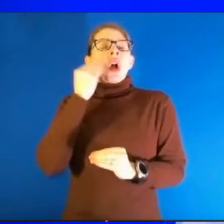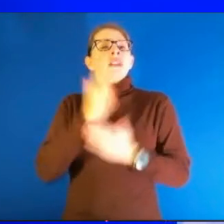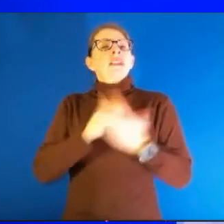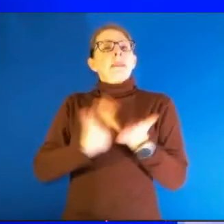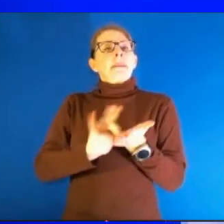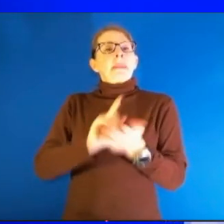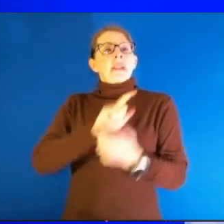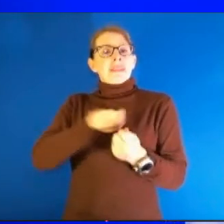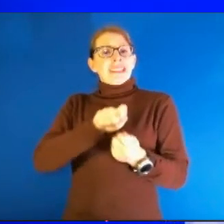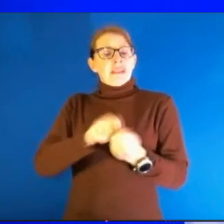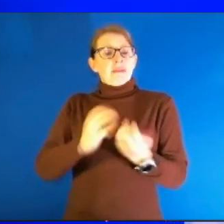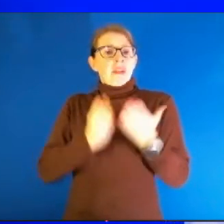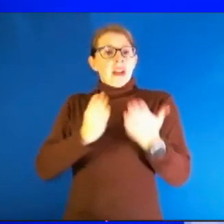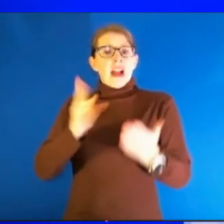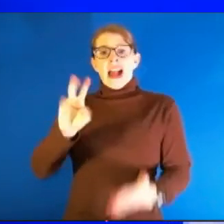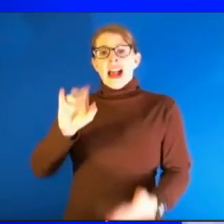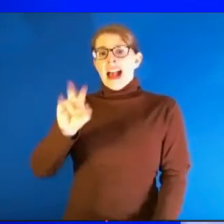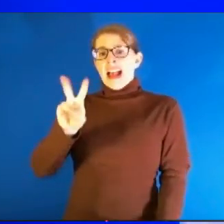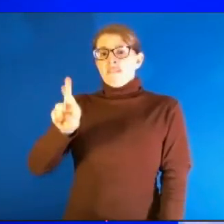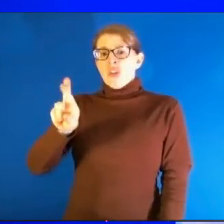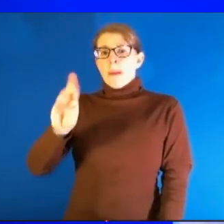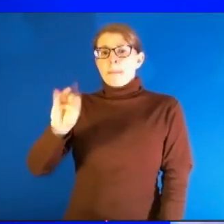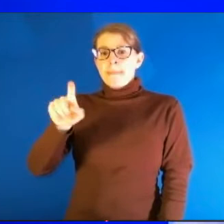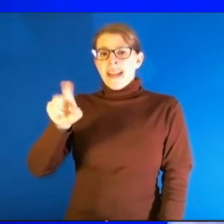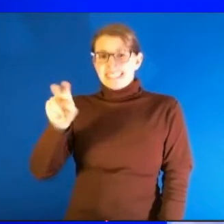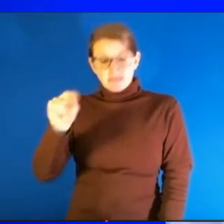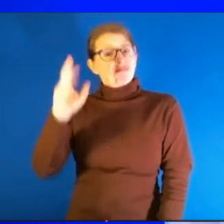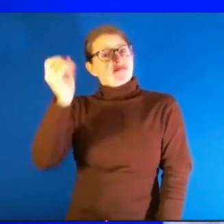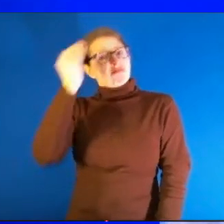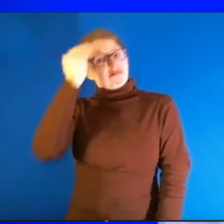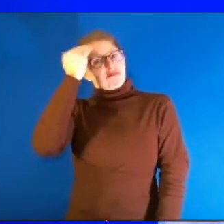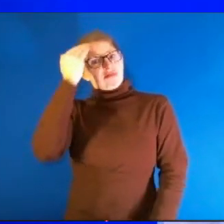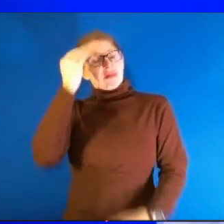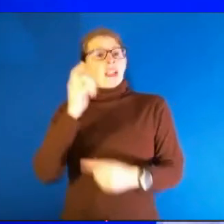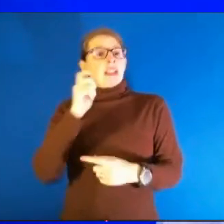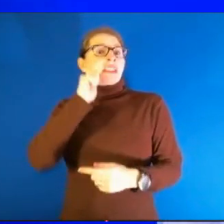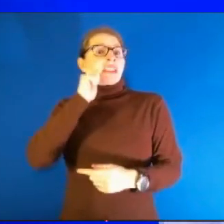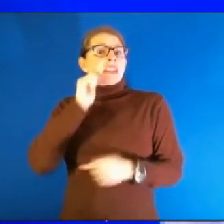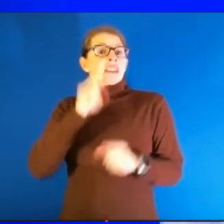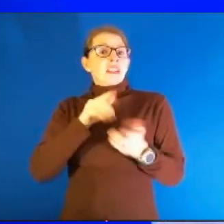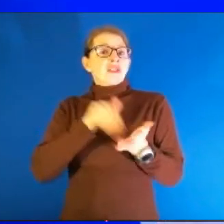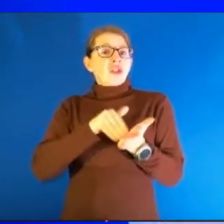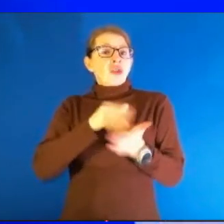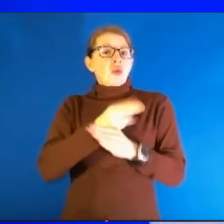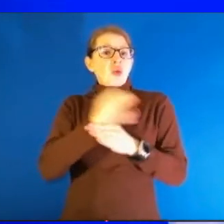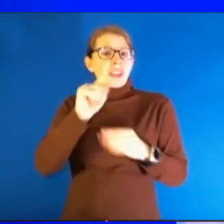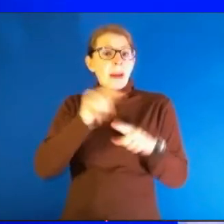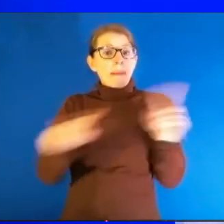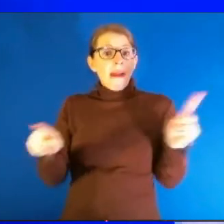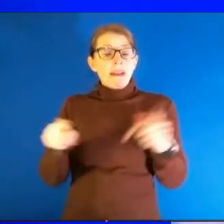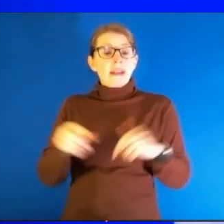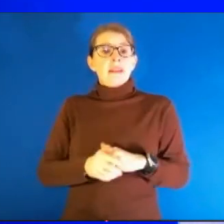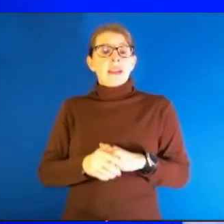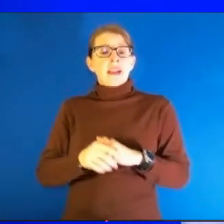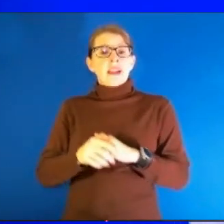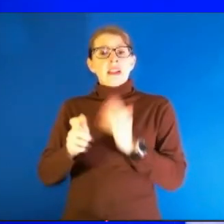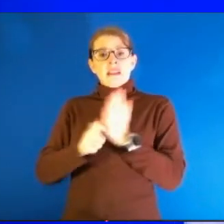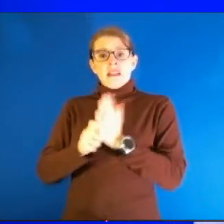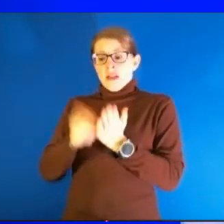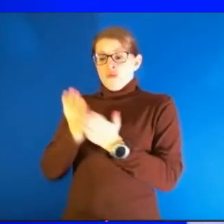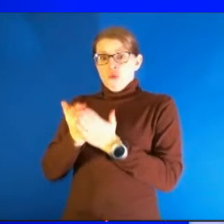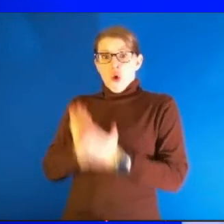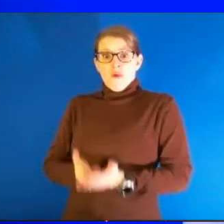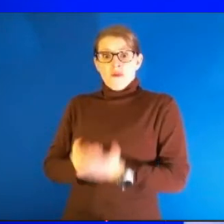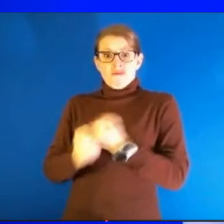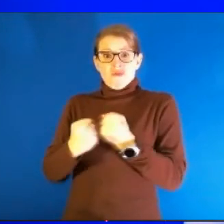brought up ivermectin, we know that can be used in off-label. We know dermatologists use it, but there is literature support that. I would also like to say, you know, although we do